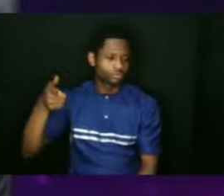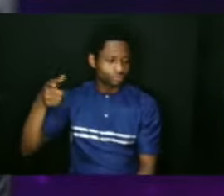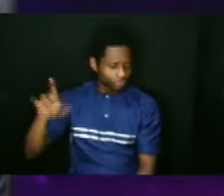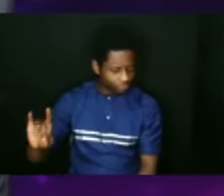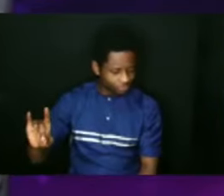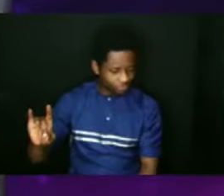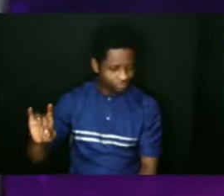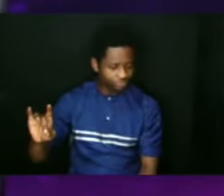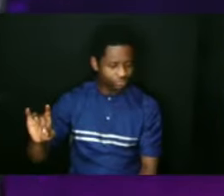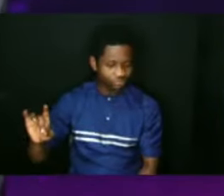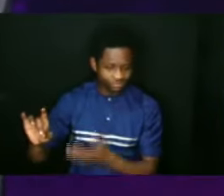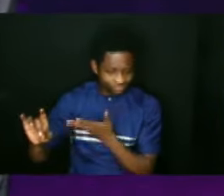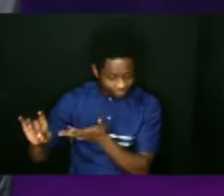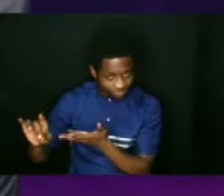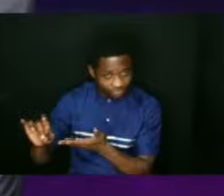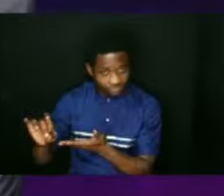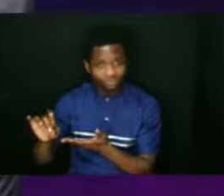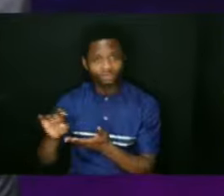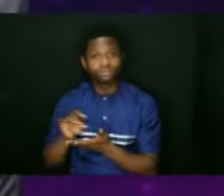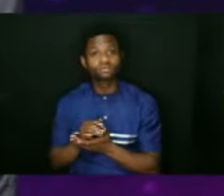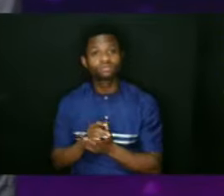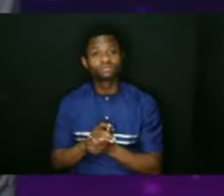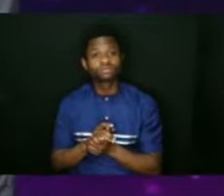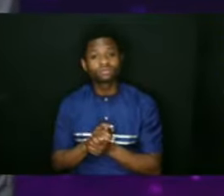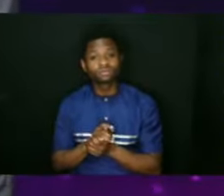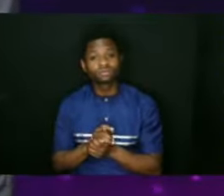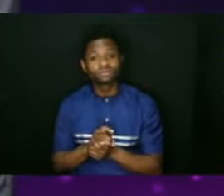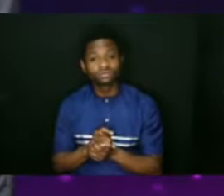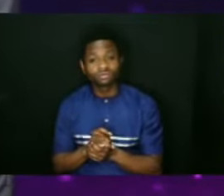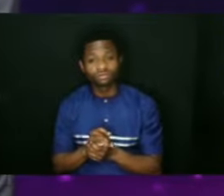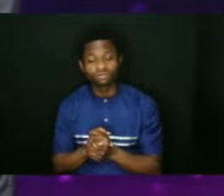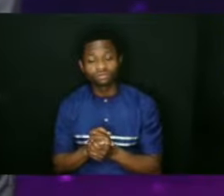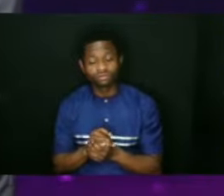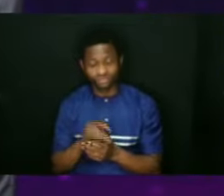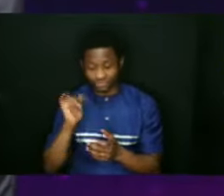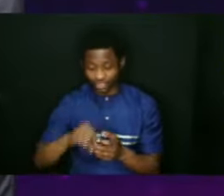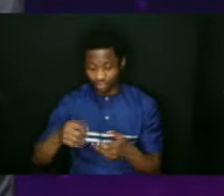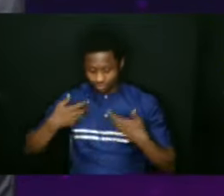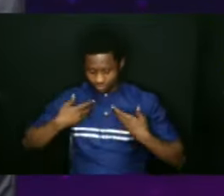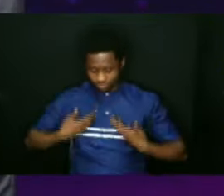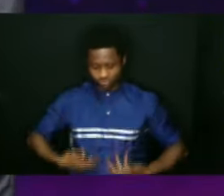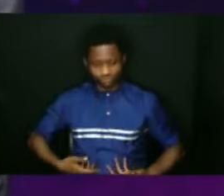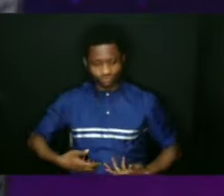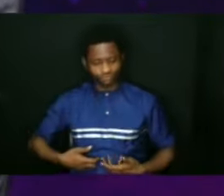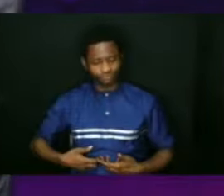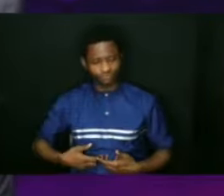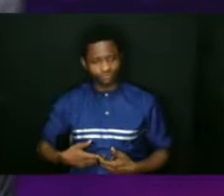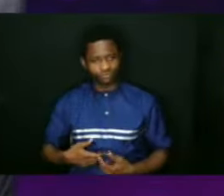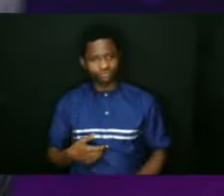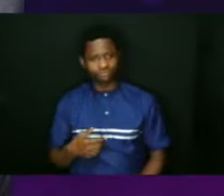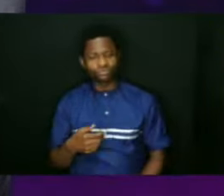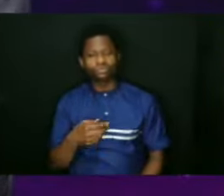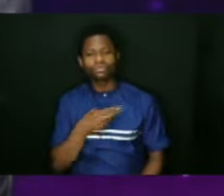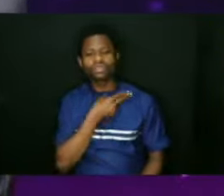28, that hanged on the chest of the priest was called jasper.